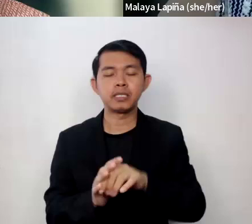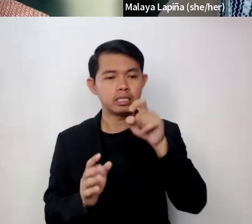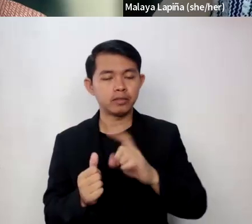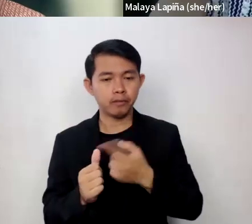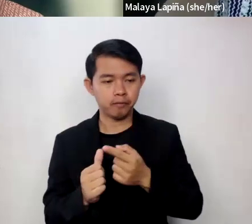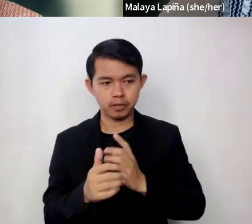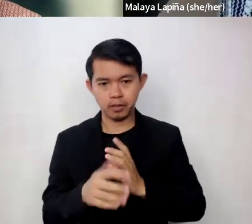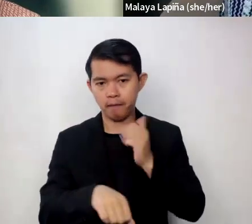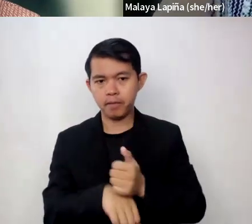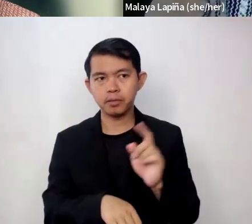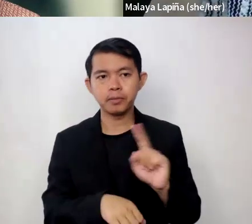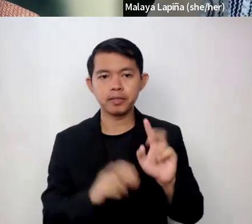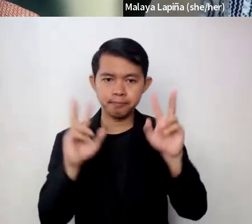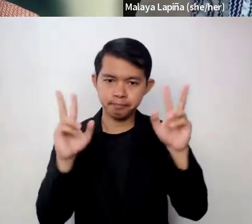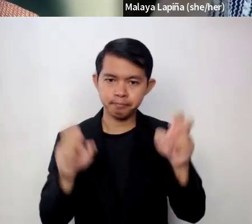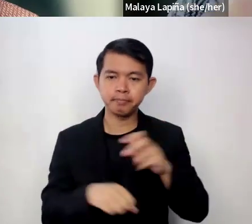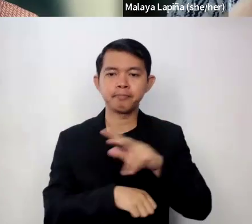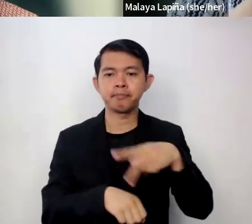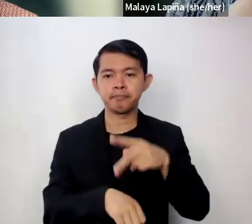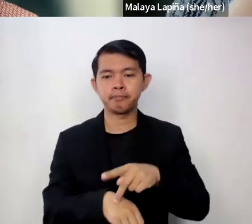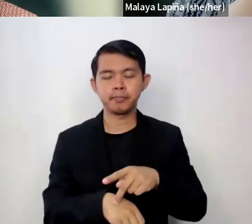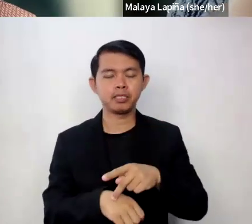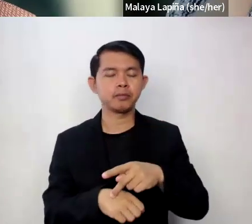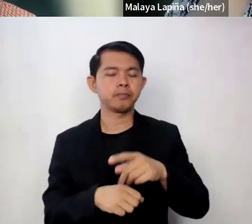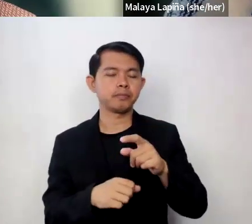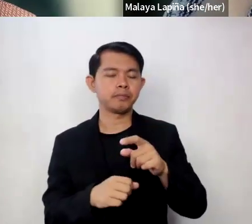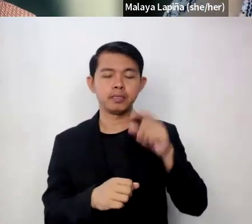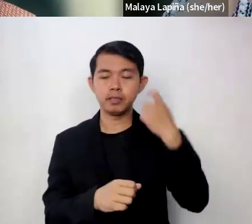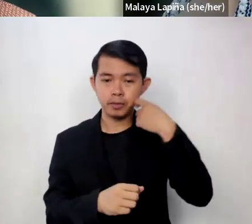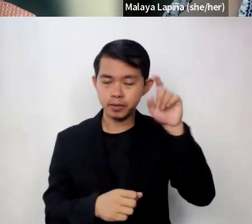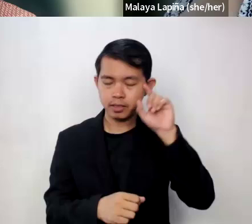build what we can call as Philippine trans studies. No, na